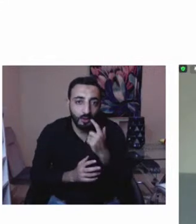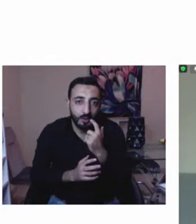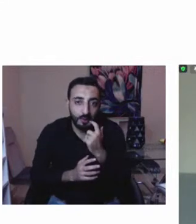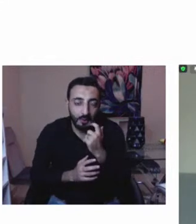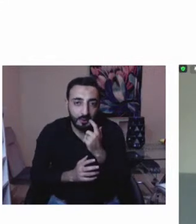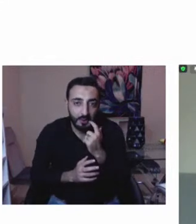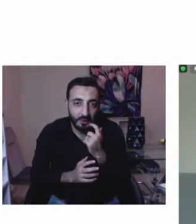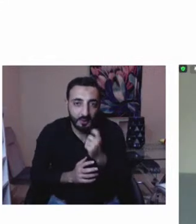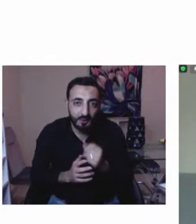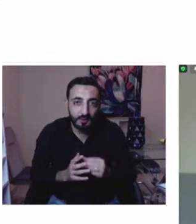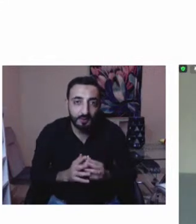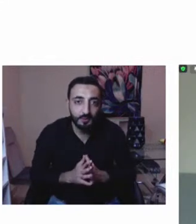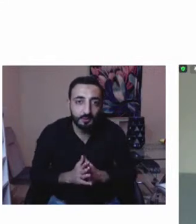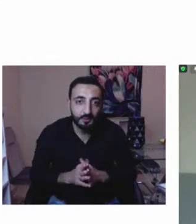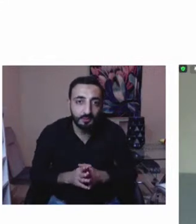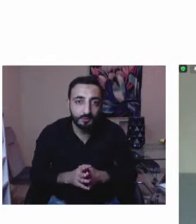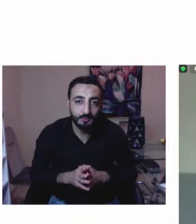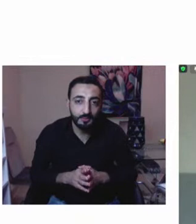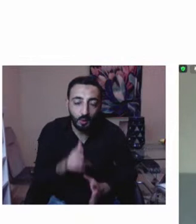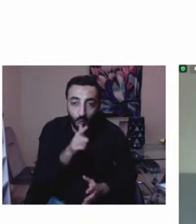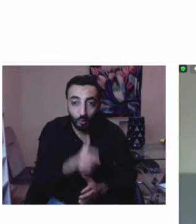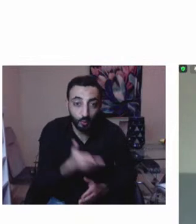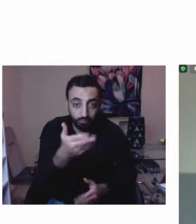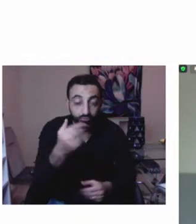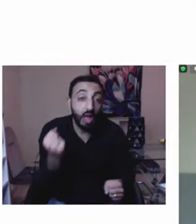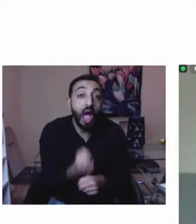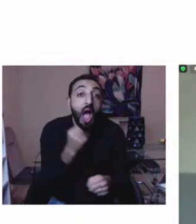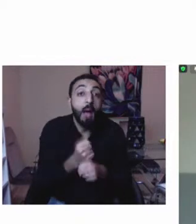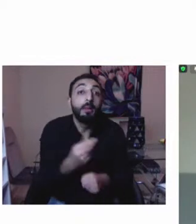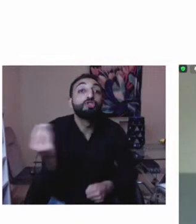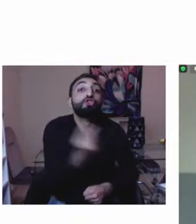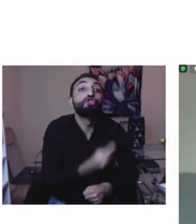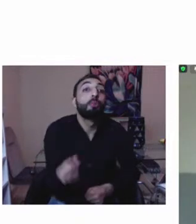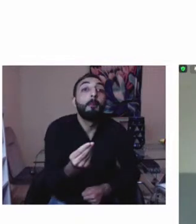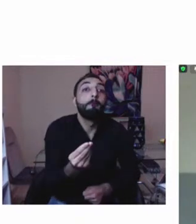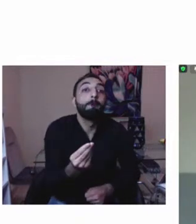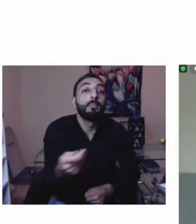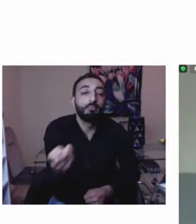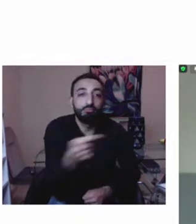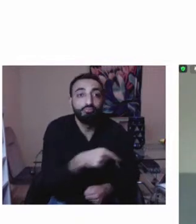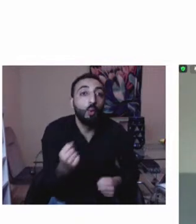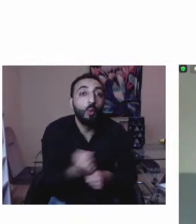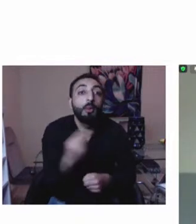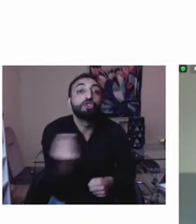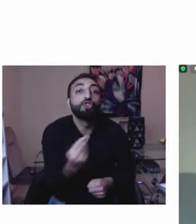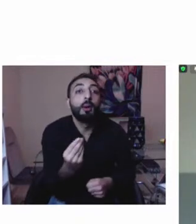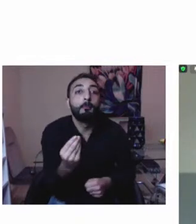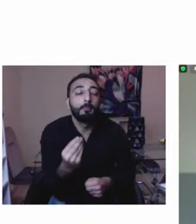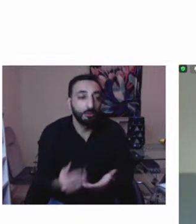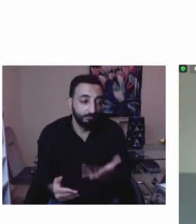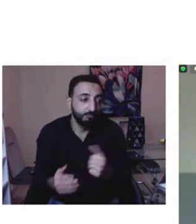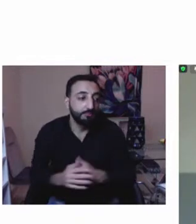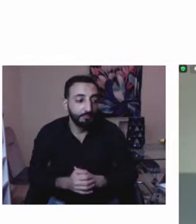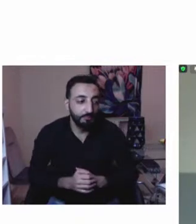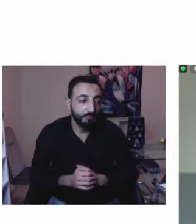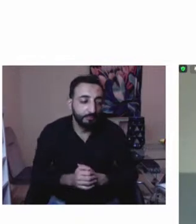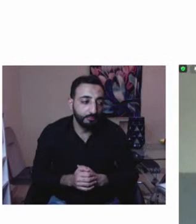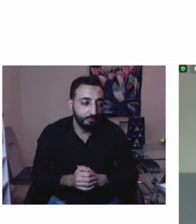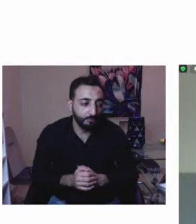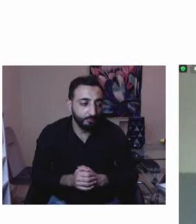us to imagine that kind of conversation like few years ago. Funders consider young people